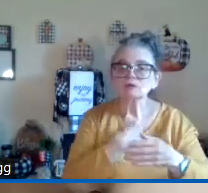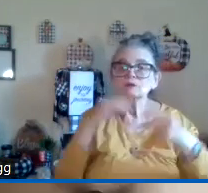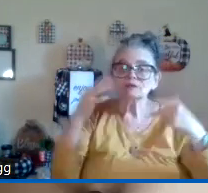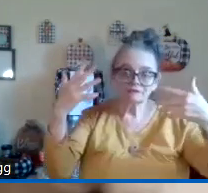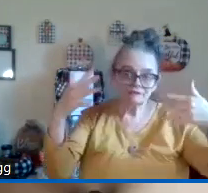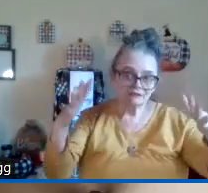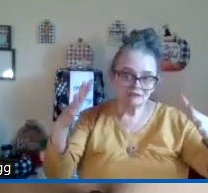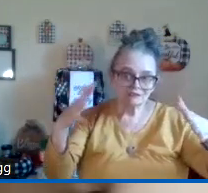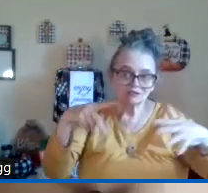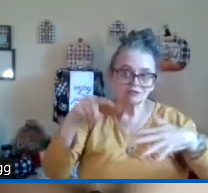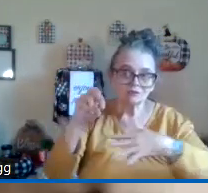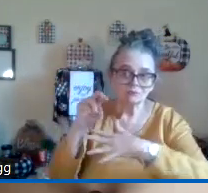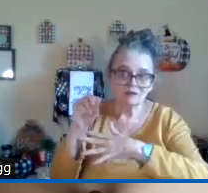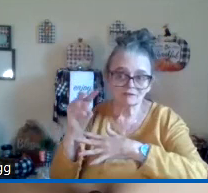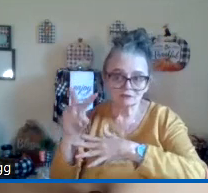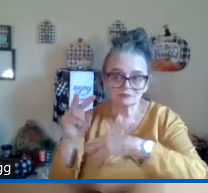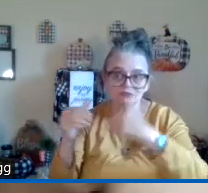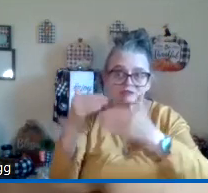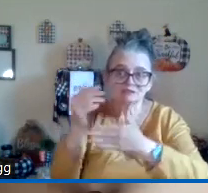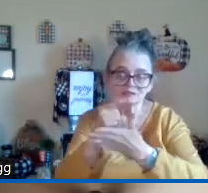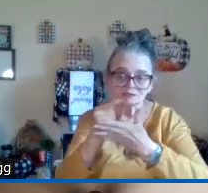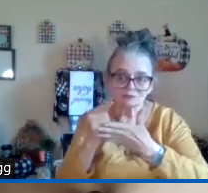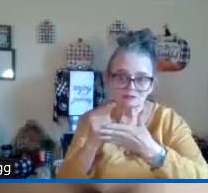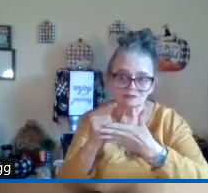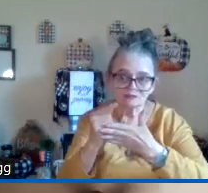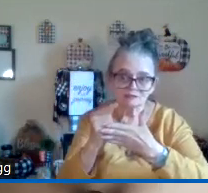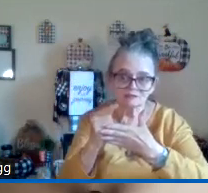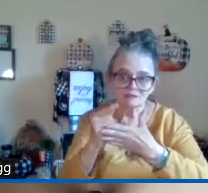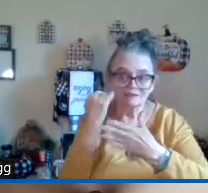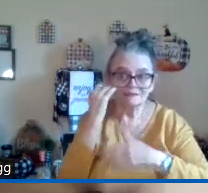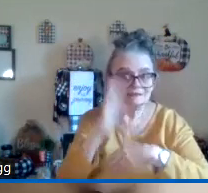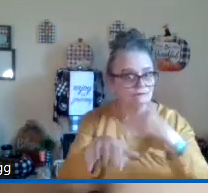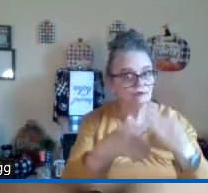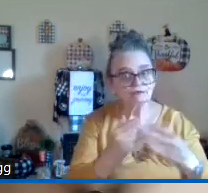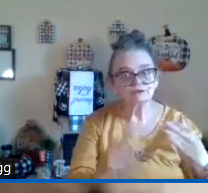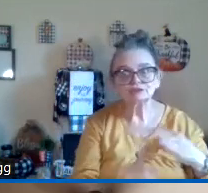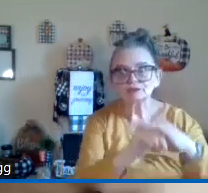burning. They'll say, I started that fire. I burned that building.